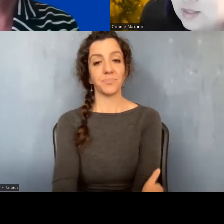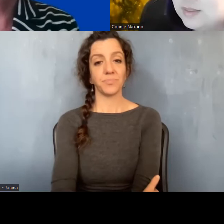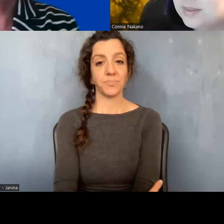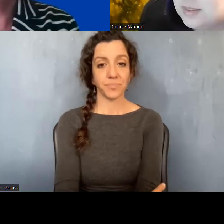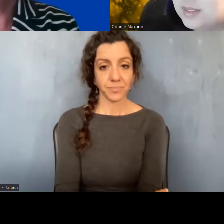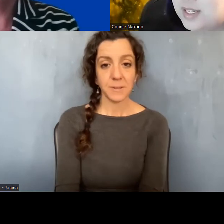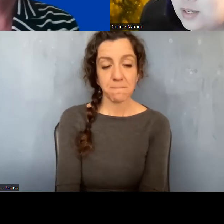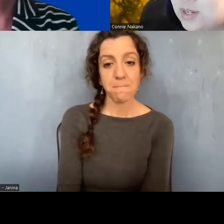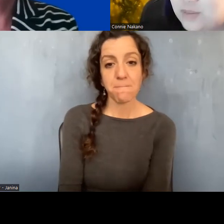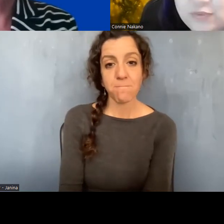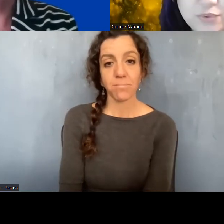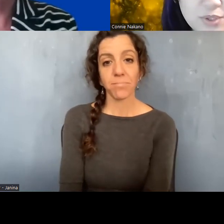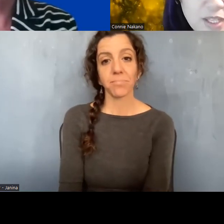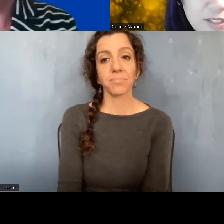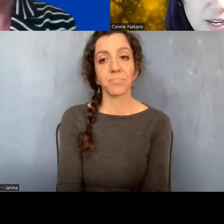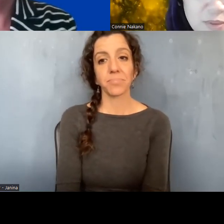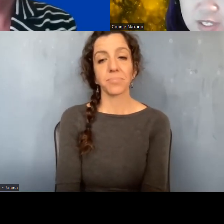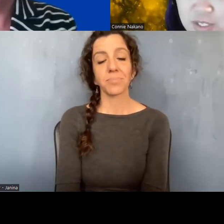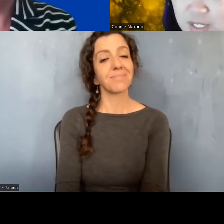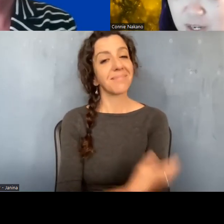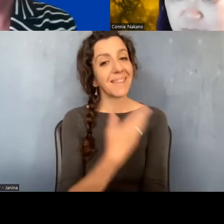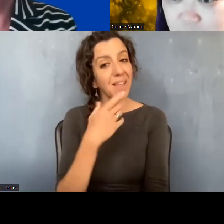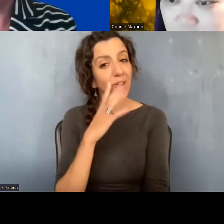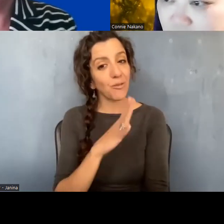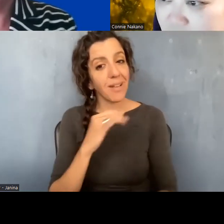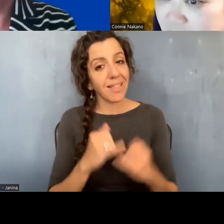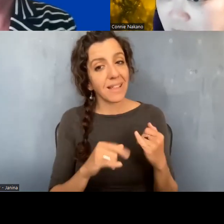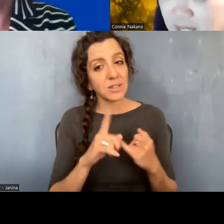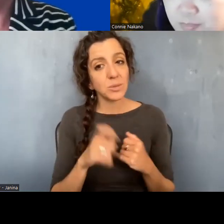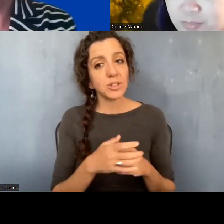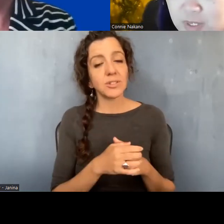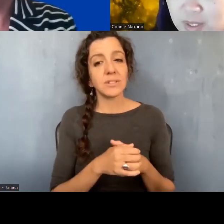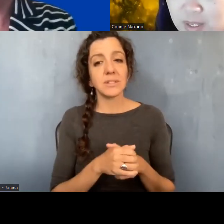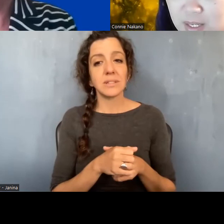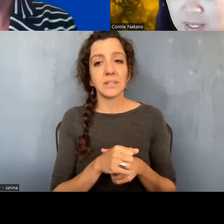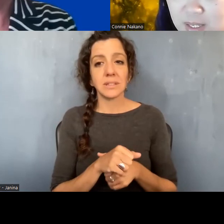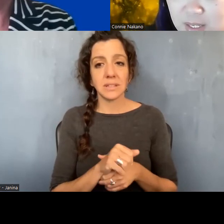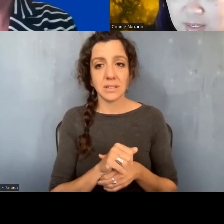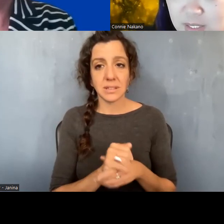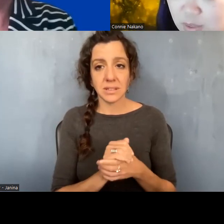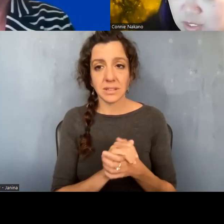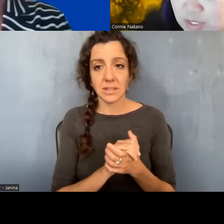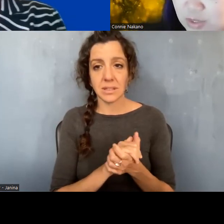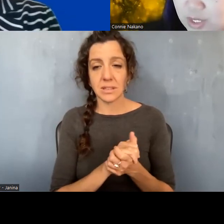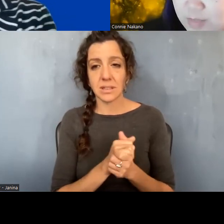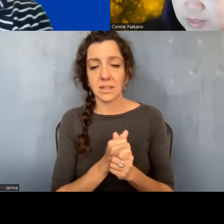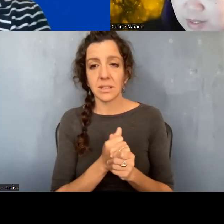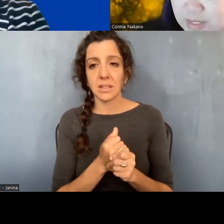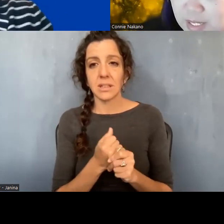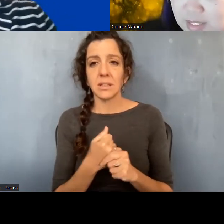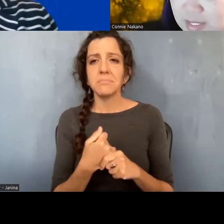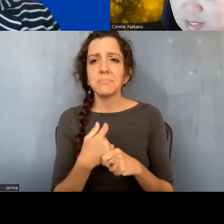Right. Thank you, Gary, for that last question. And it also looks like, let's see, the question earlier